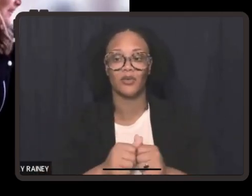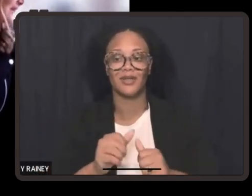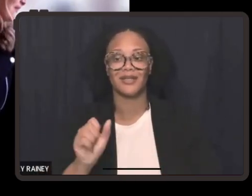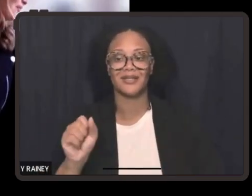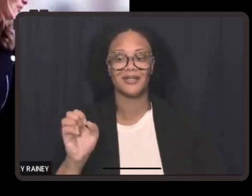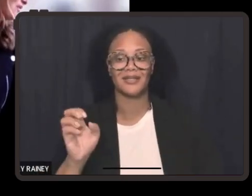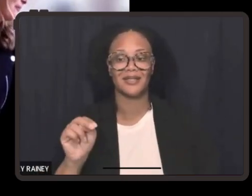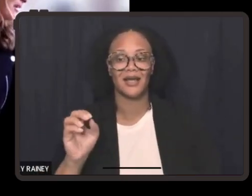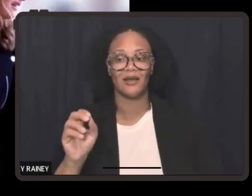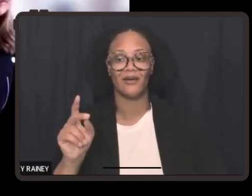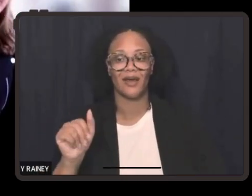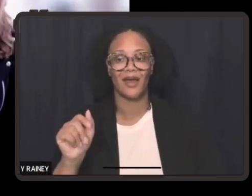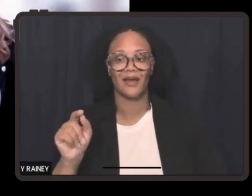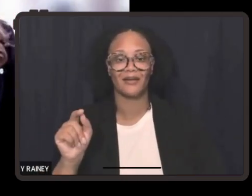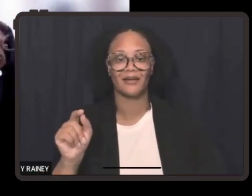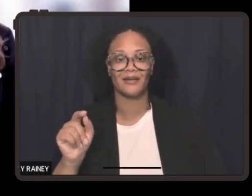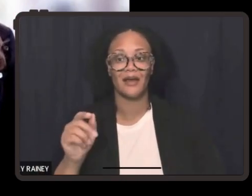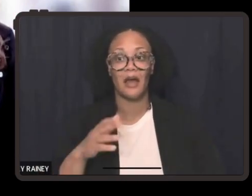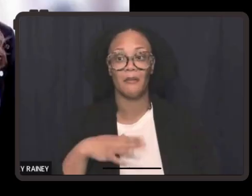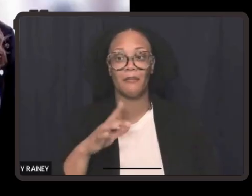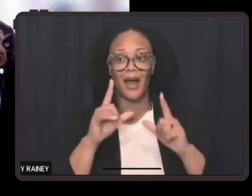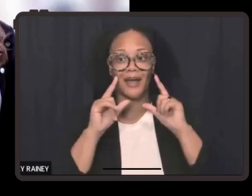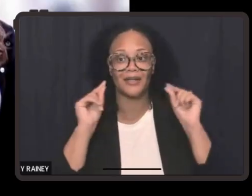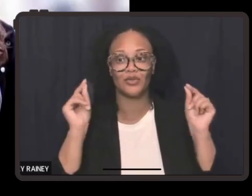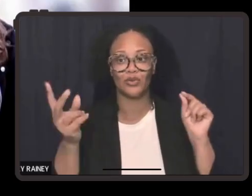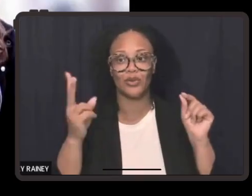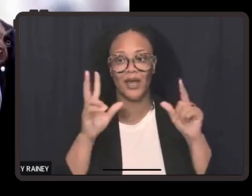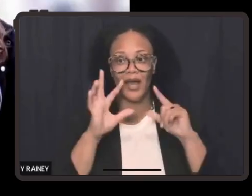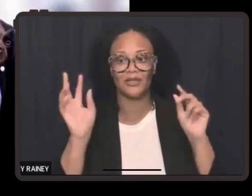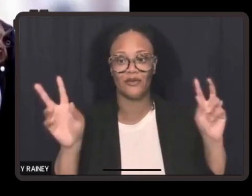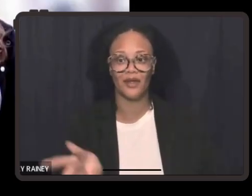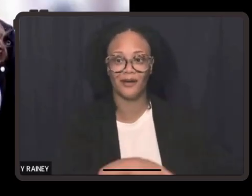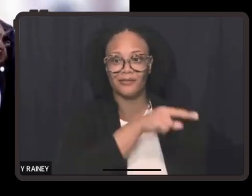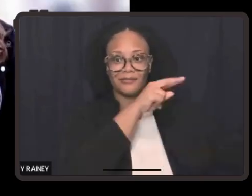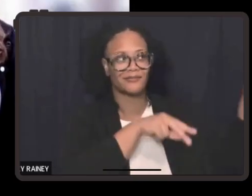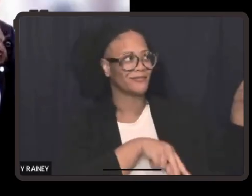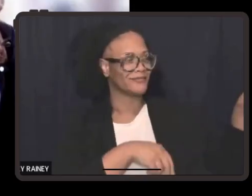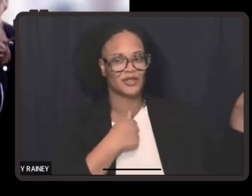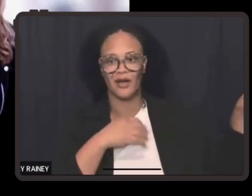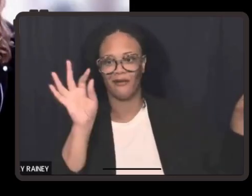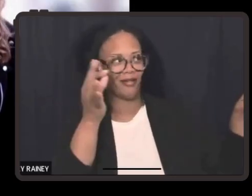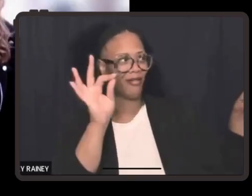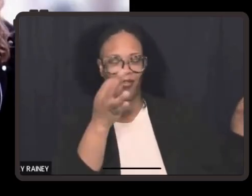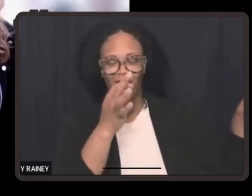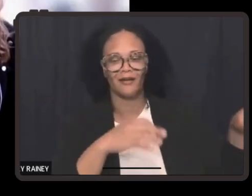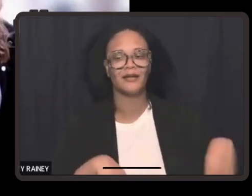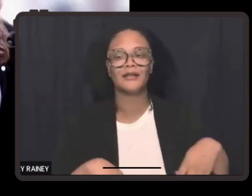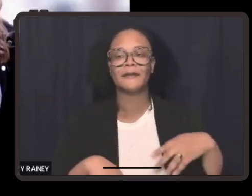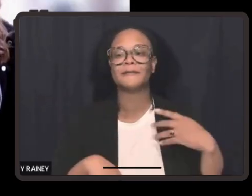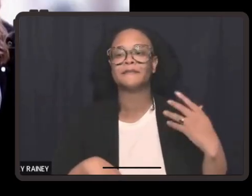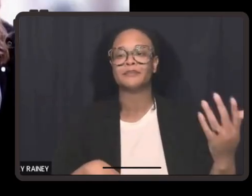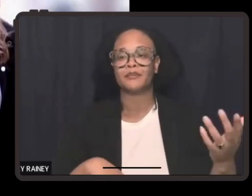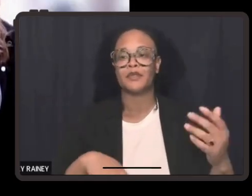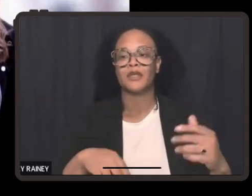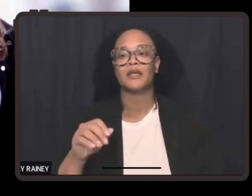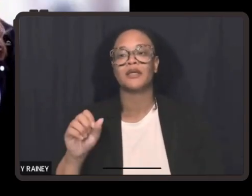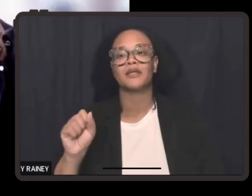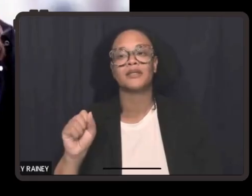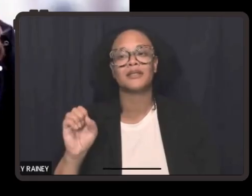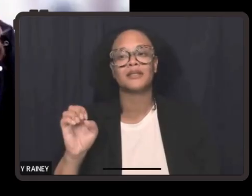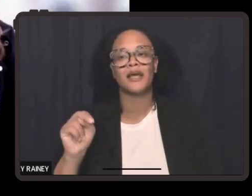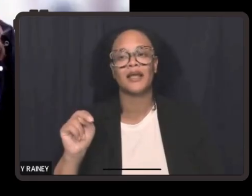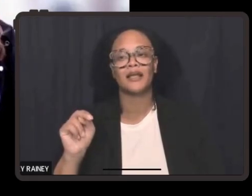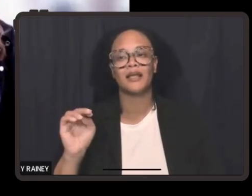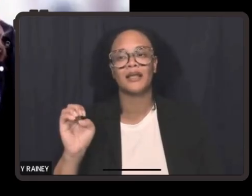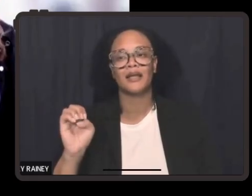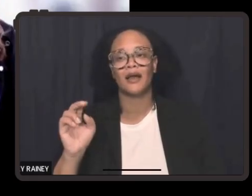being looked at by another cat. You have Senecot pushes things through. Prucalopride is supposed to be